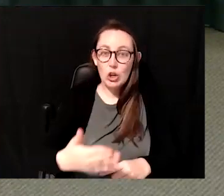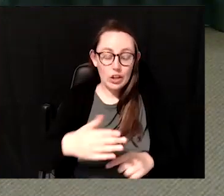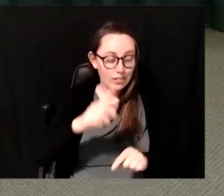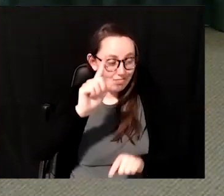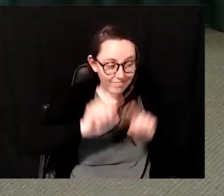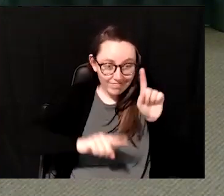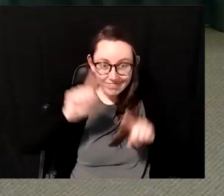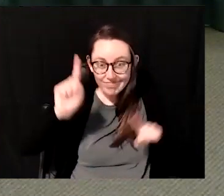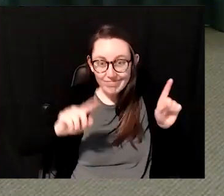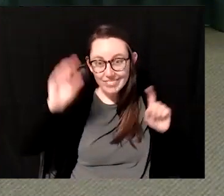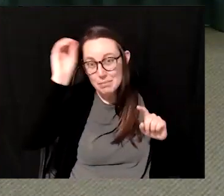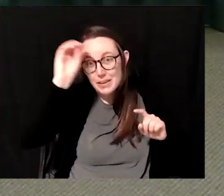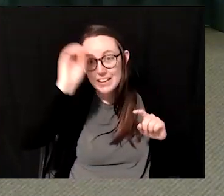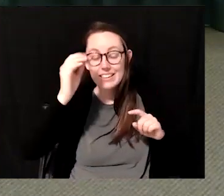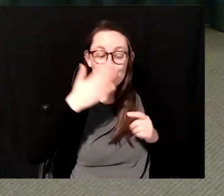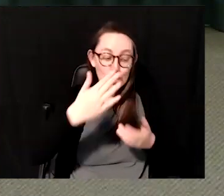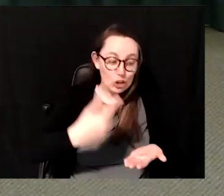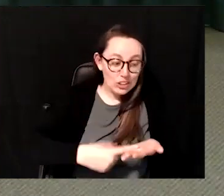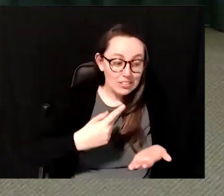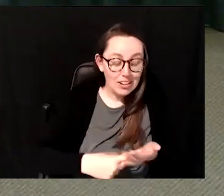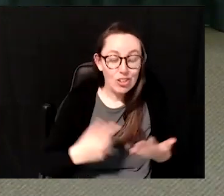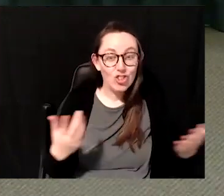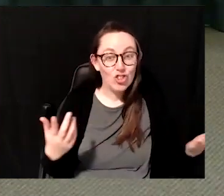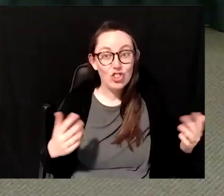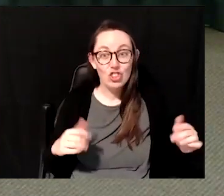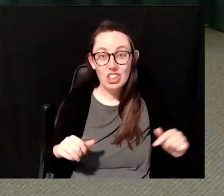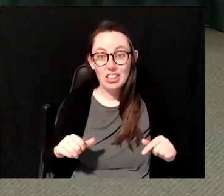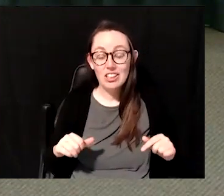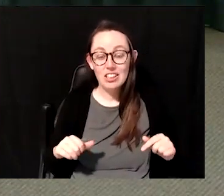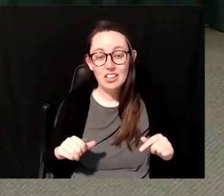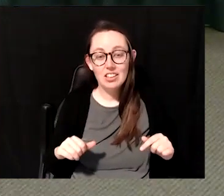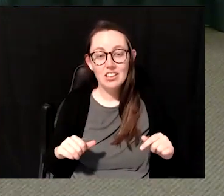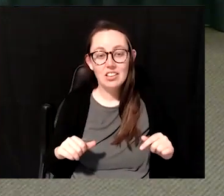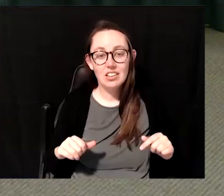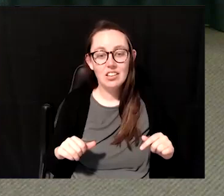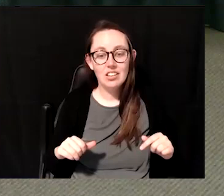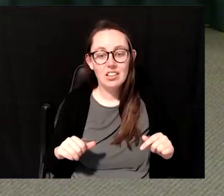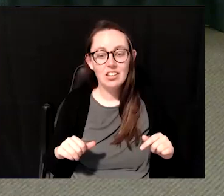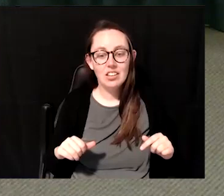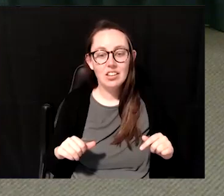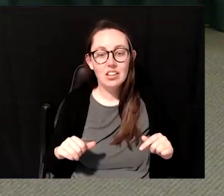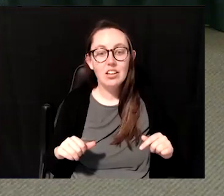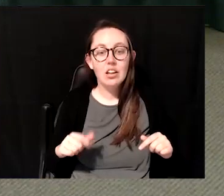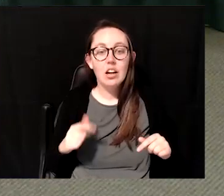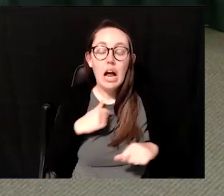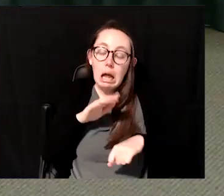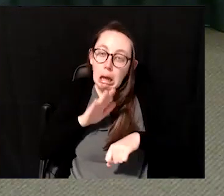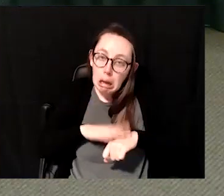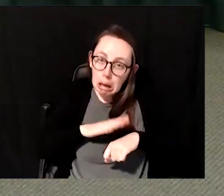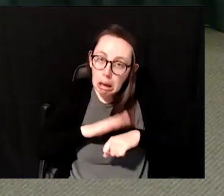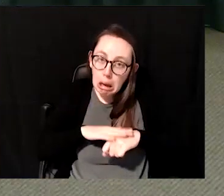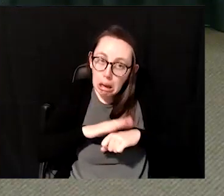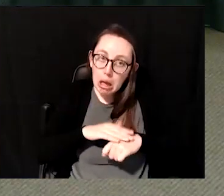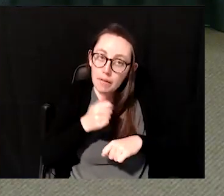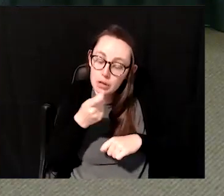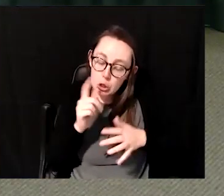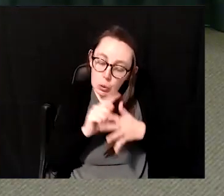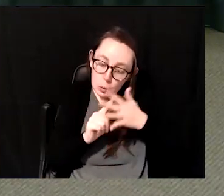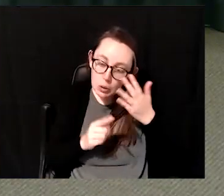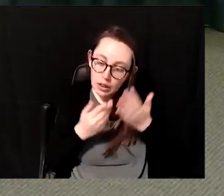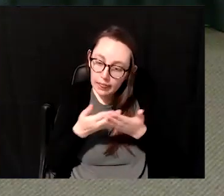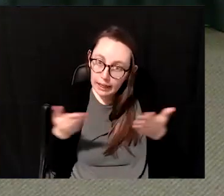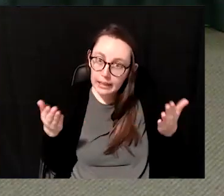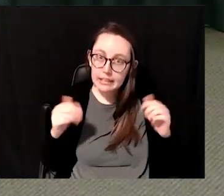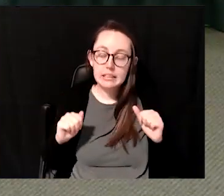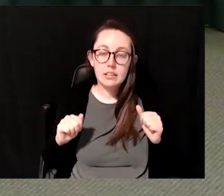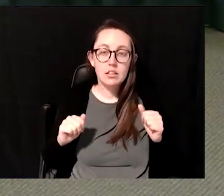this and it's a good one to have at this point uh I uh cautioned a couple things seems to